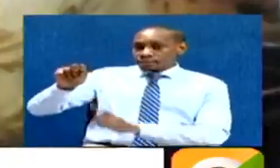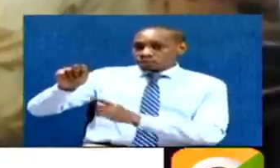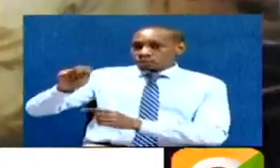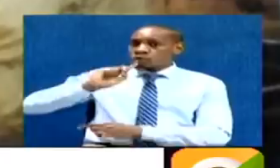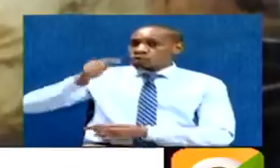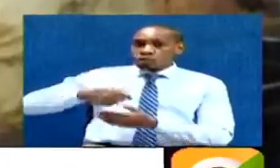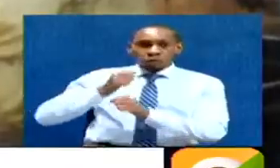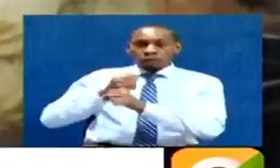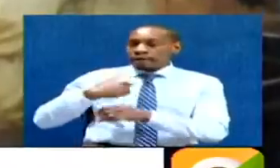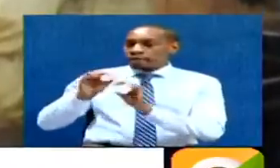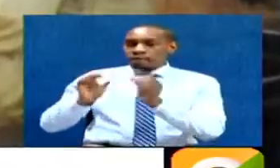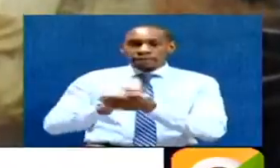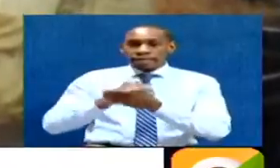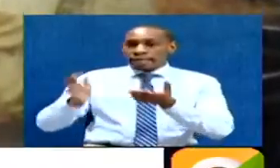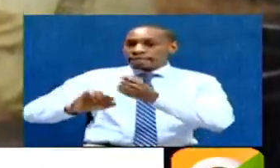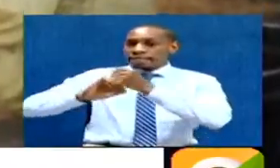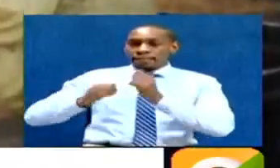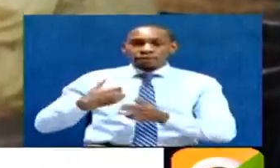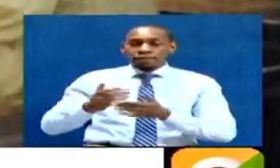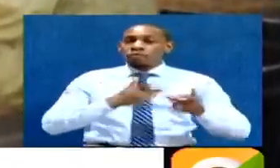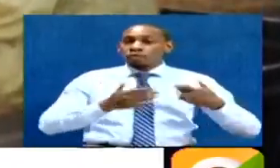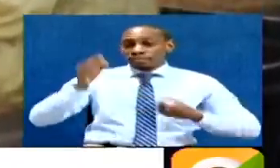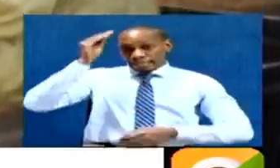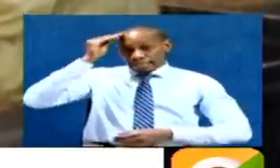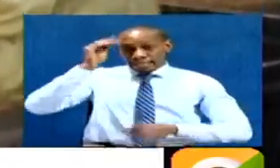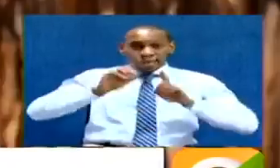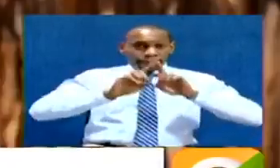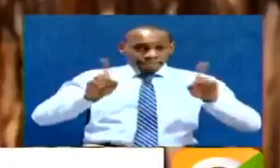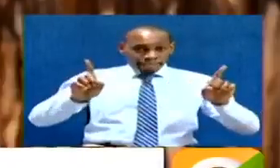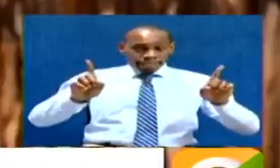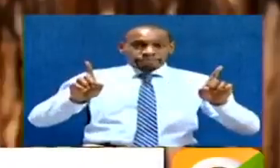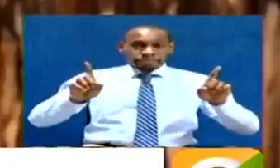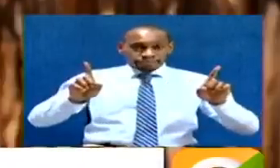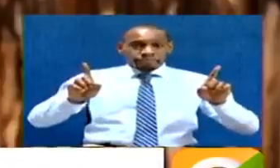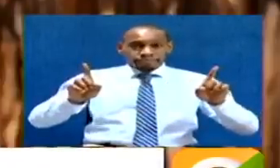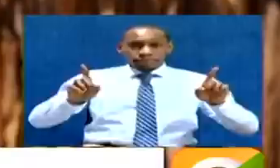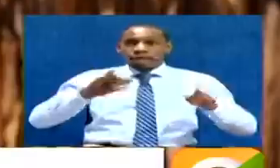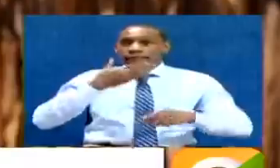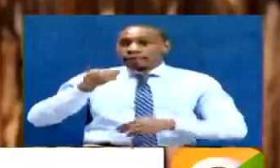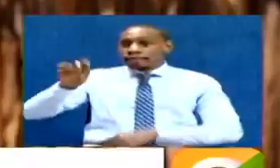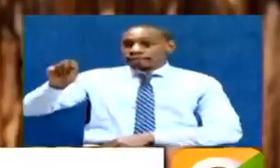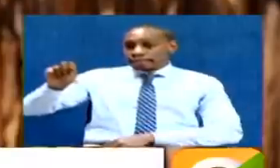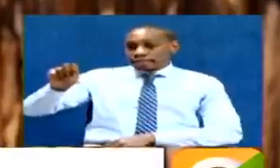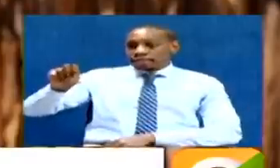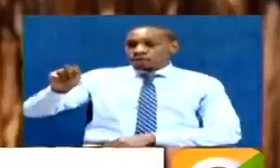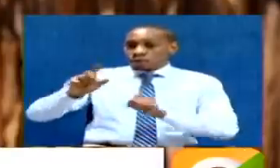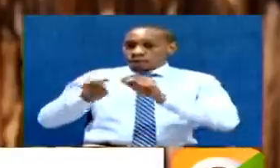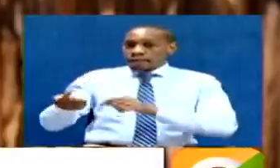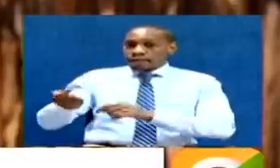a job, they didn't have any support in terms of education, but you can come next